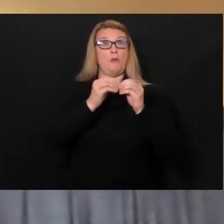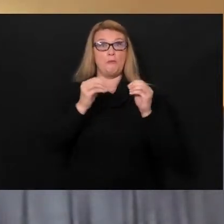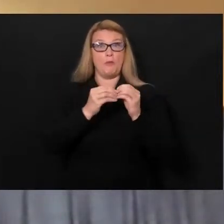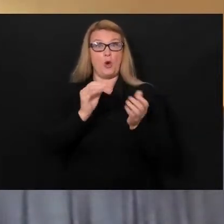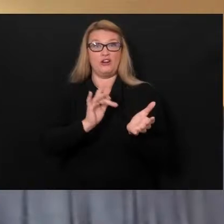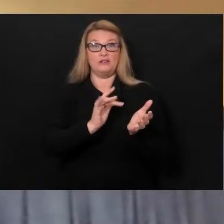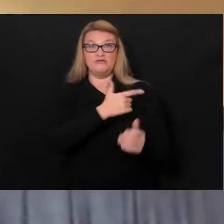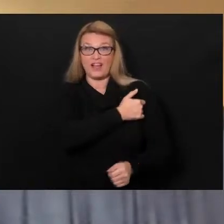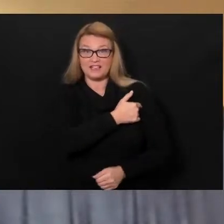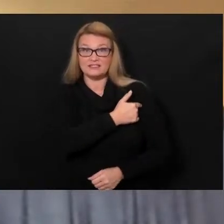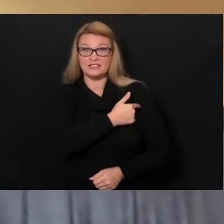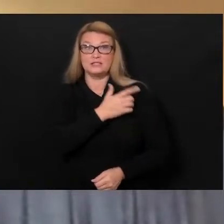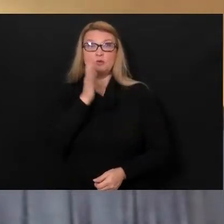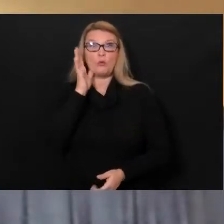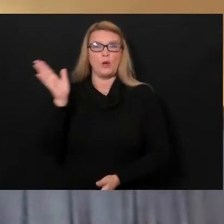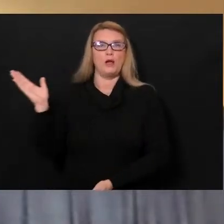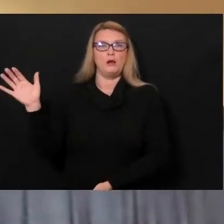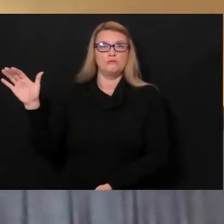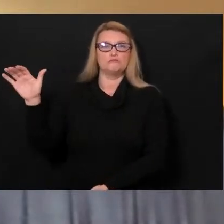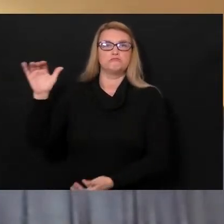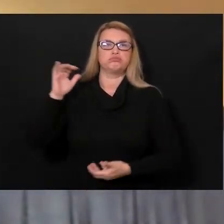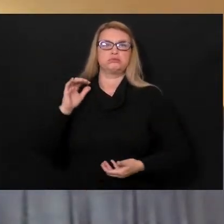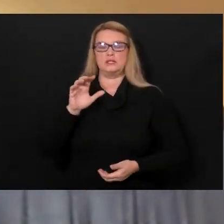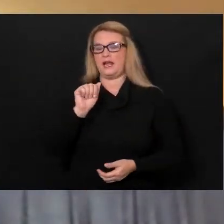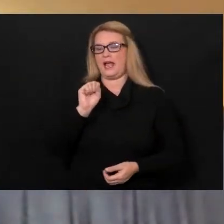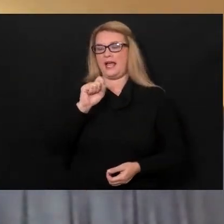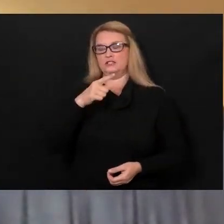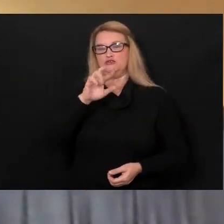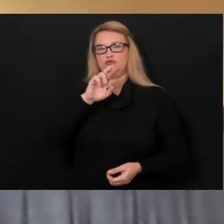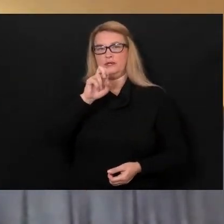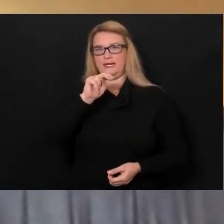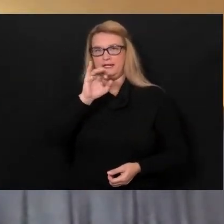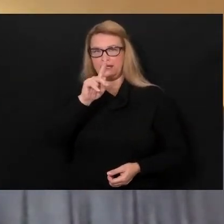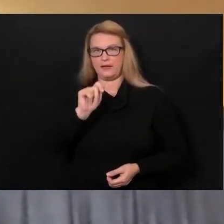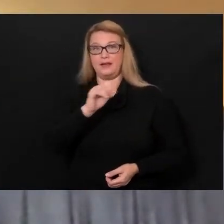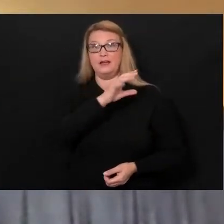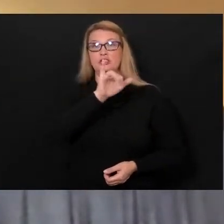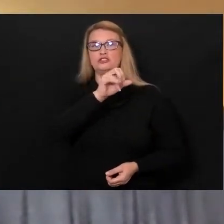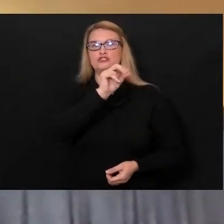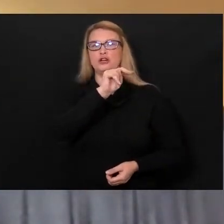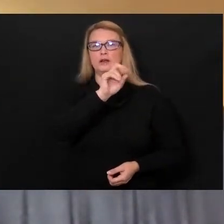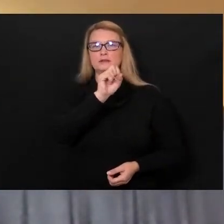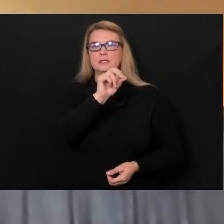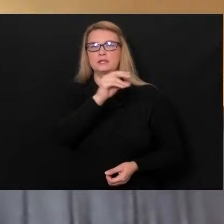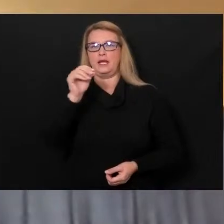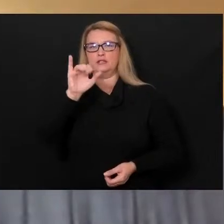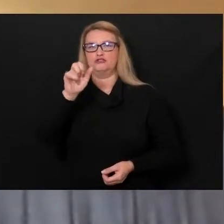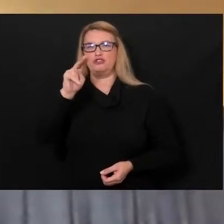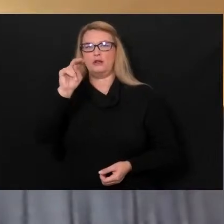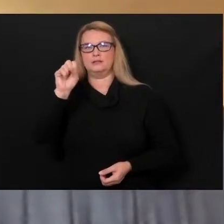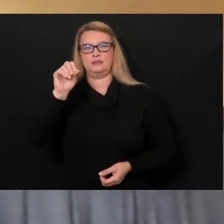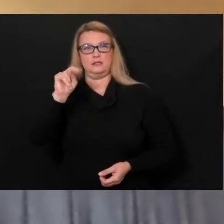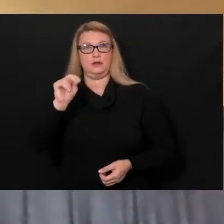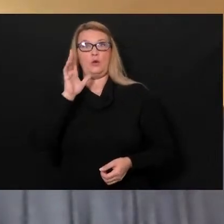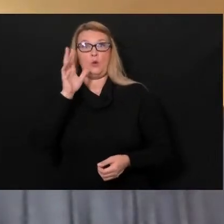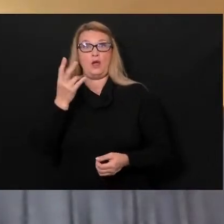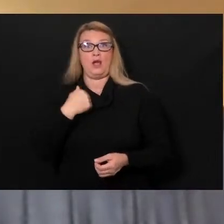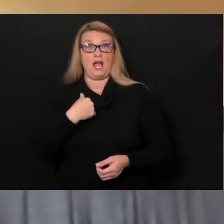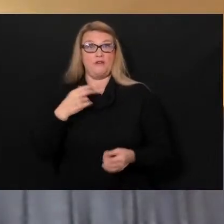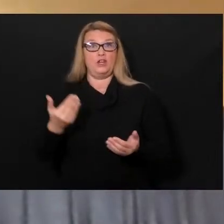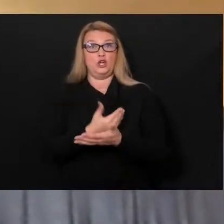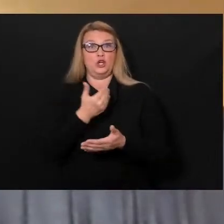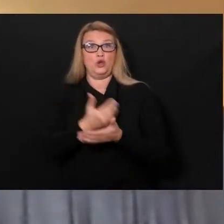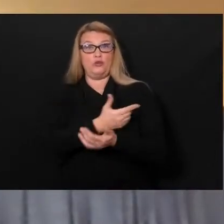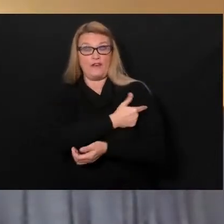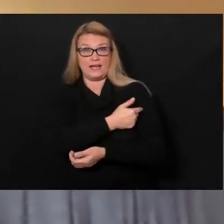on the forefront, perhaps the AstraZeneca vaccine and the Johnson & Johnson vaccines, which we anticipate will come